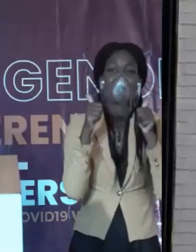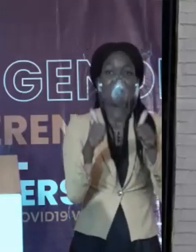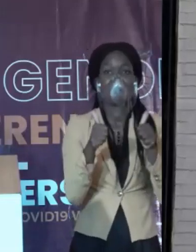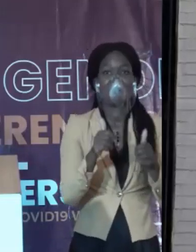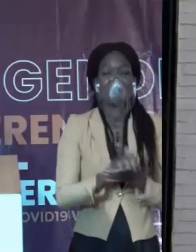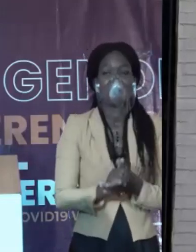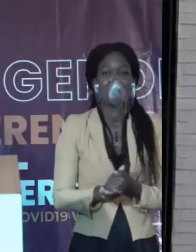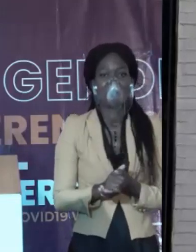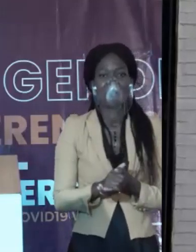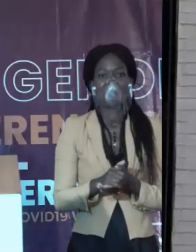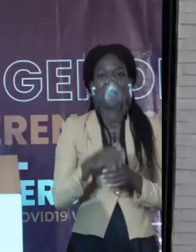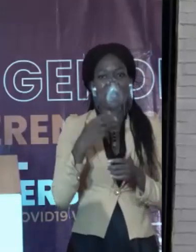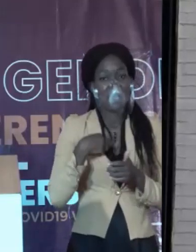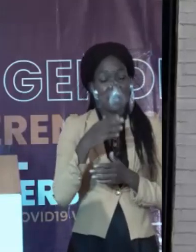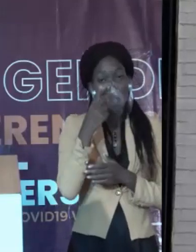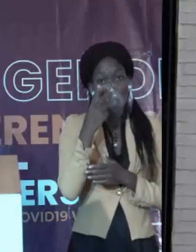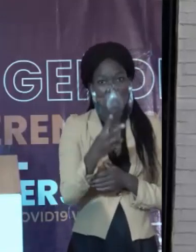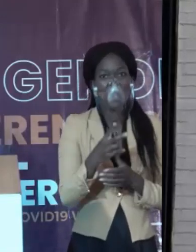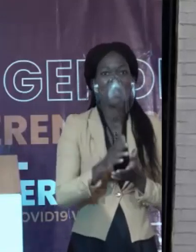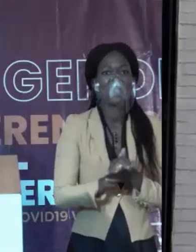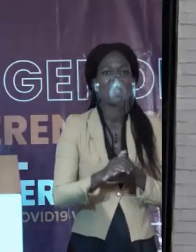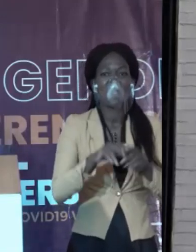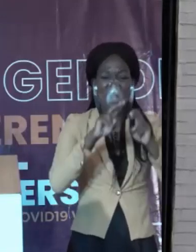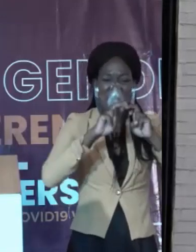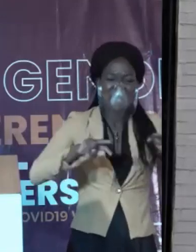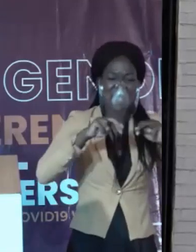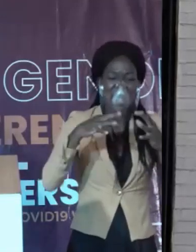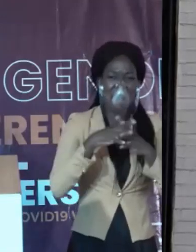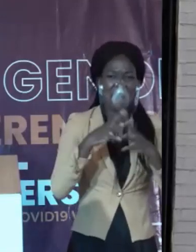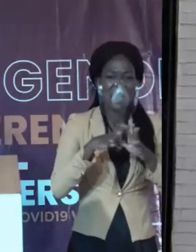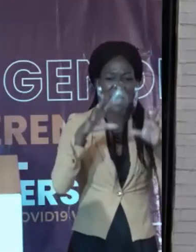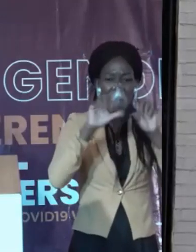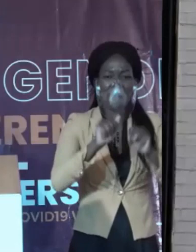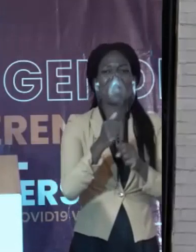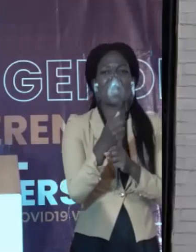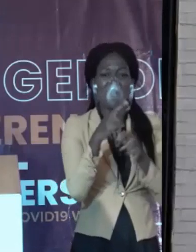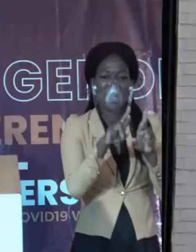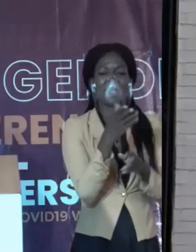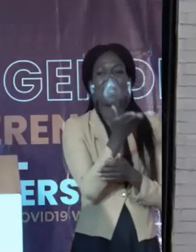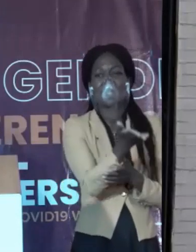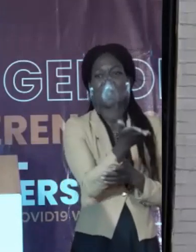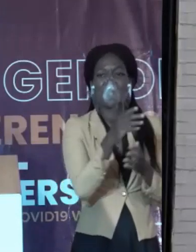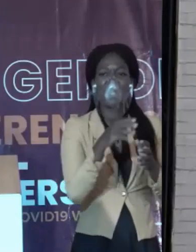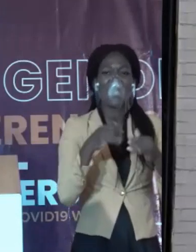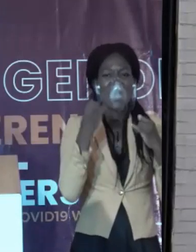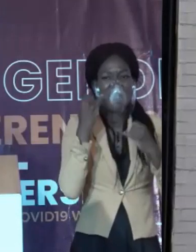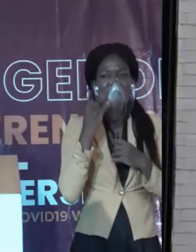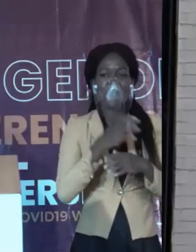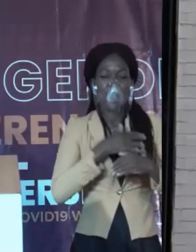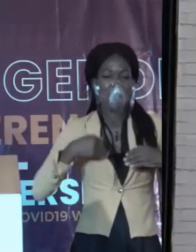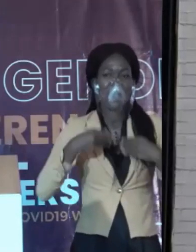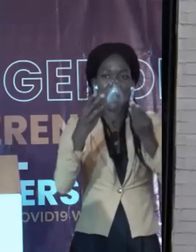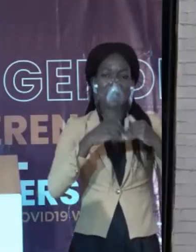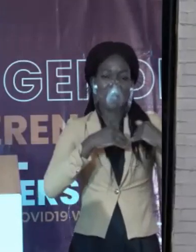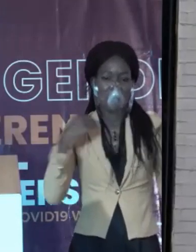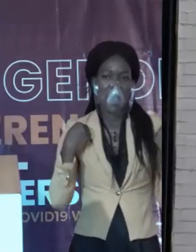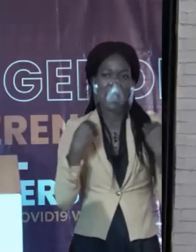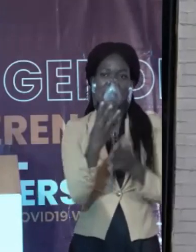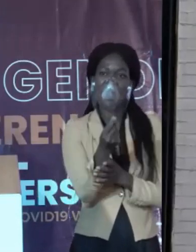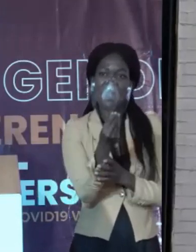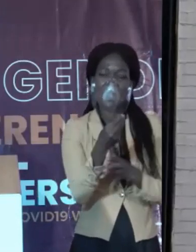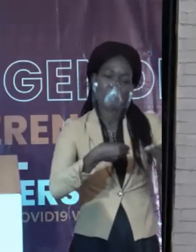it has been found by several studies that women that have access to financial services, they